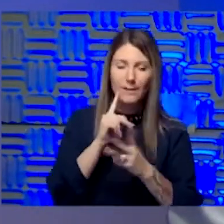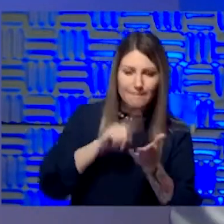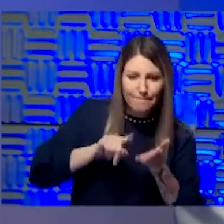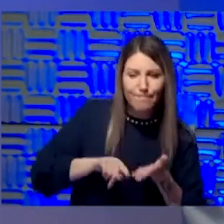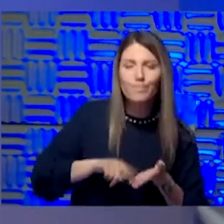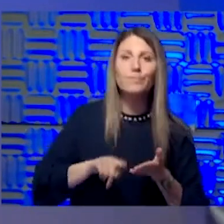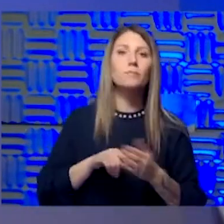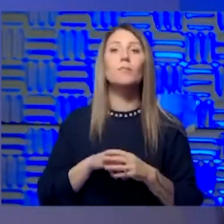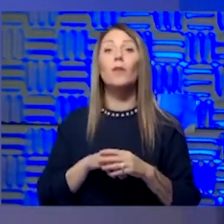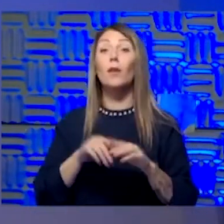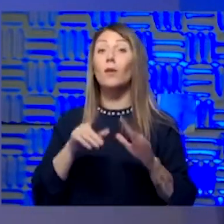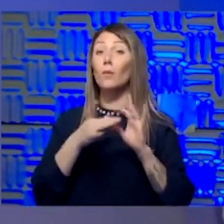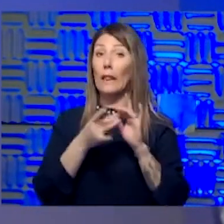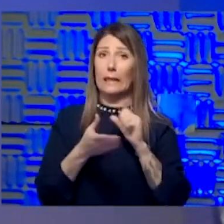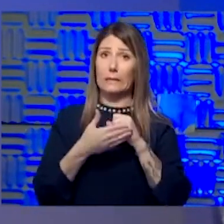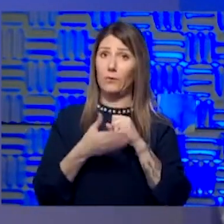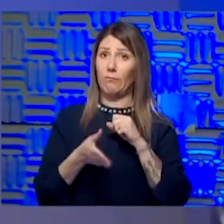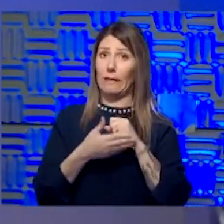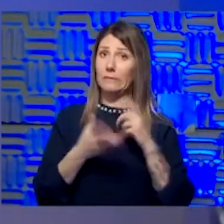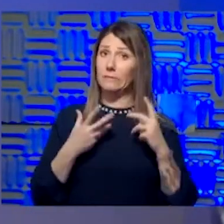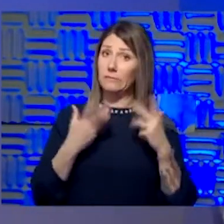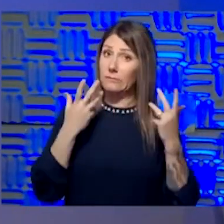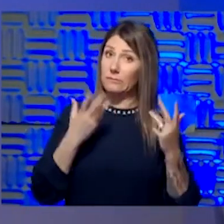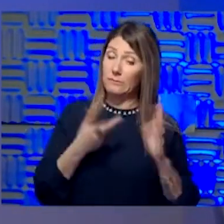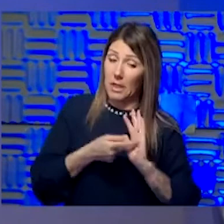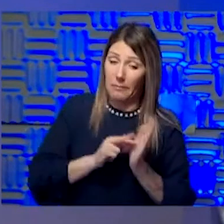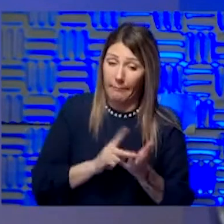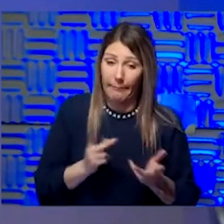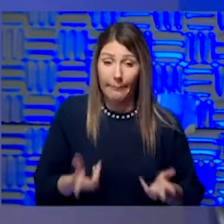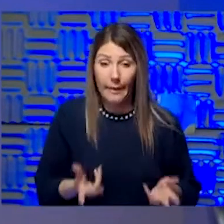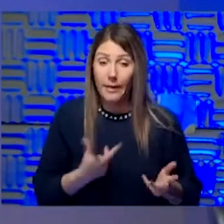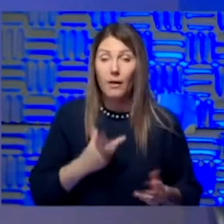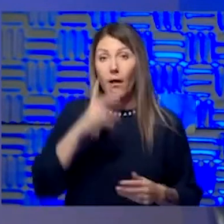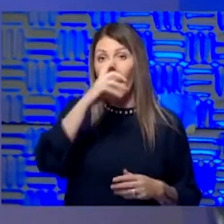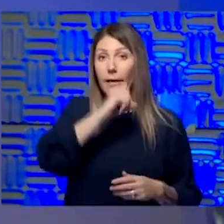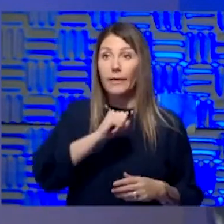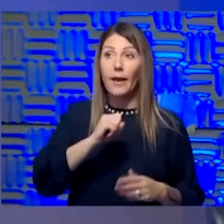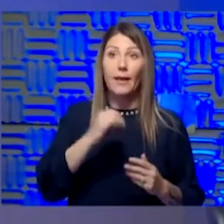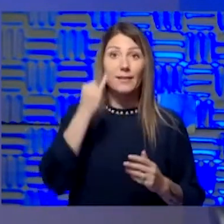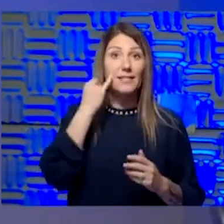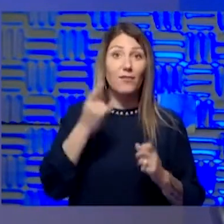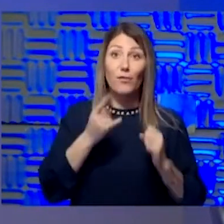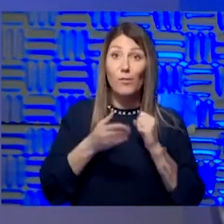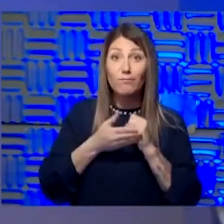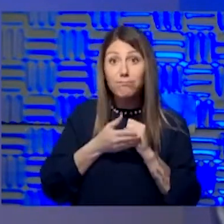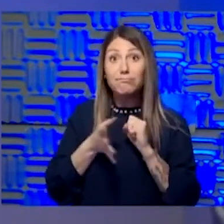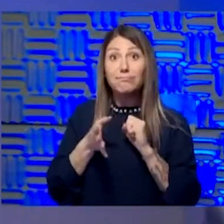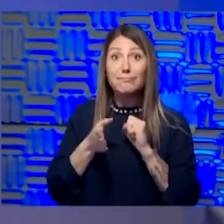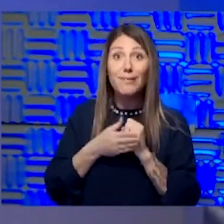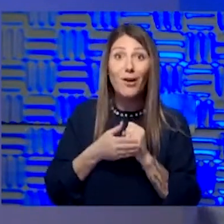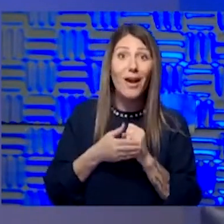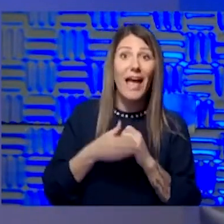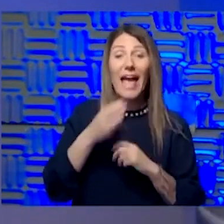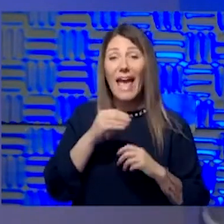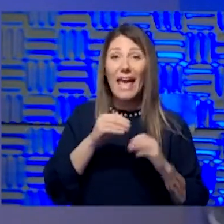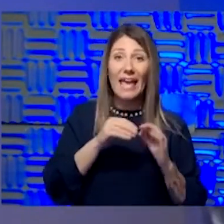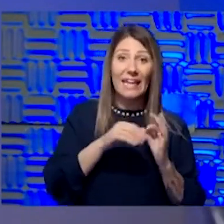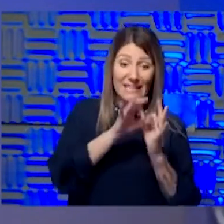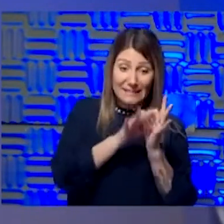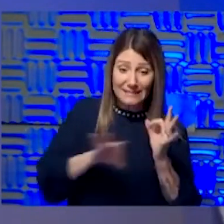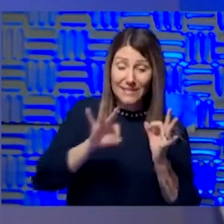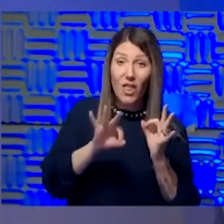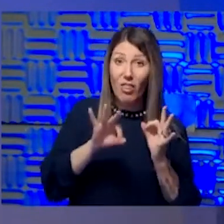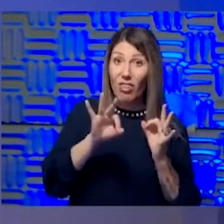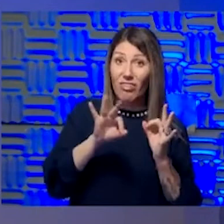As far as in flatulates, I mean, I guess if you're blowing hard enough and it's in the anal swabs and you can detect